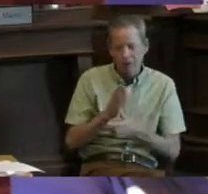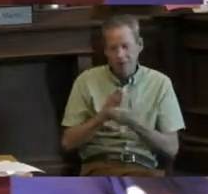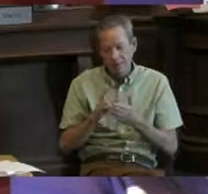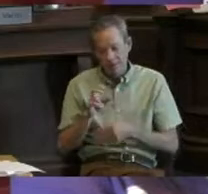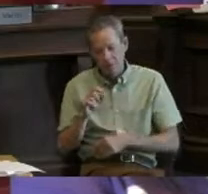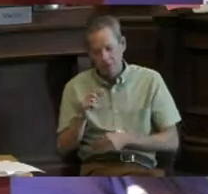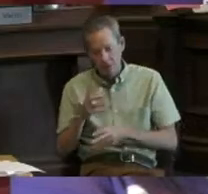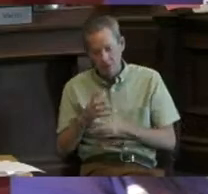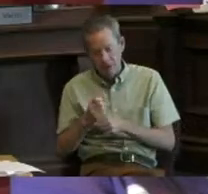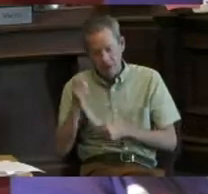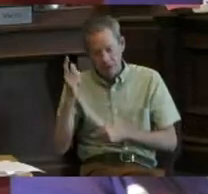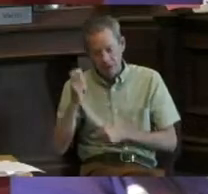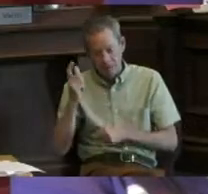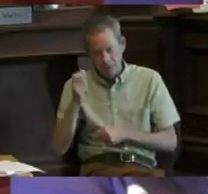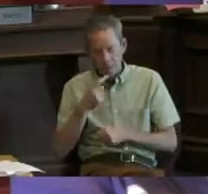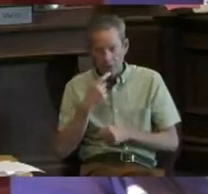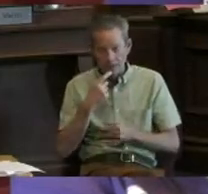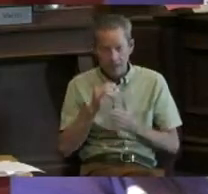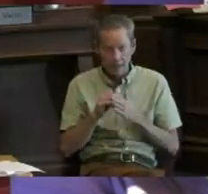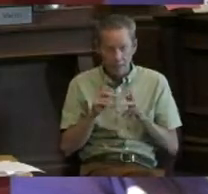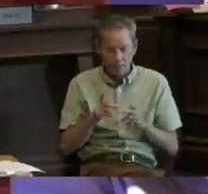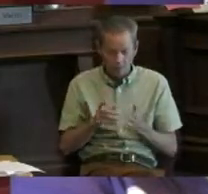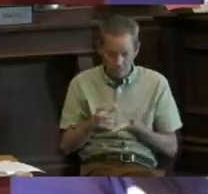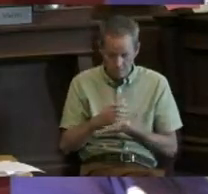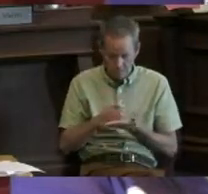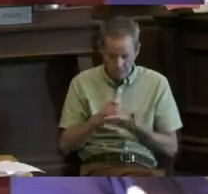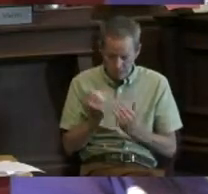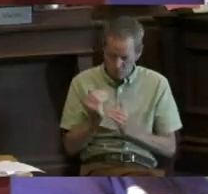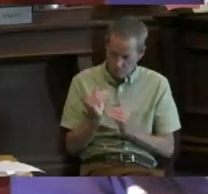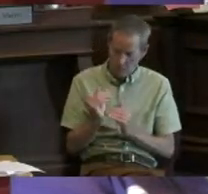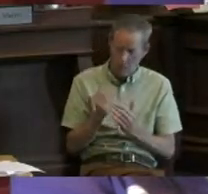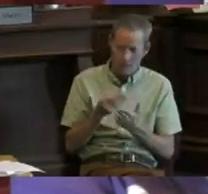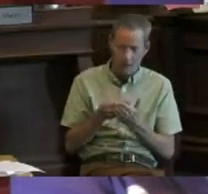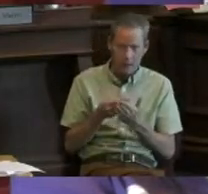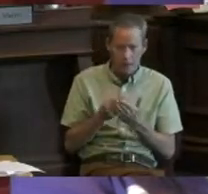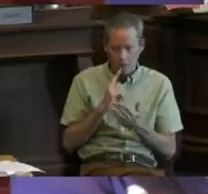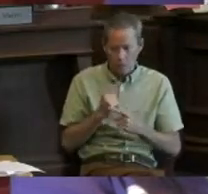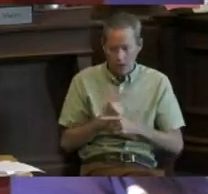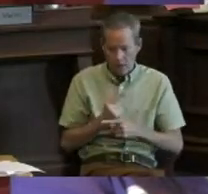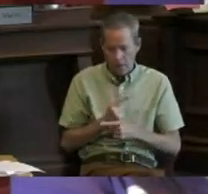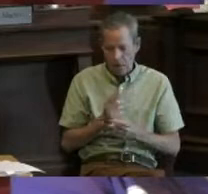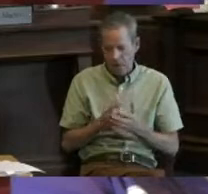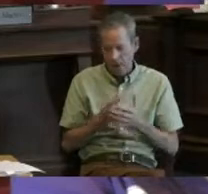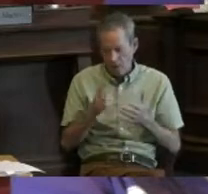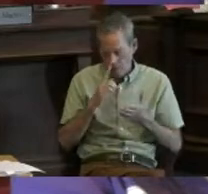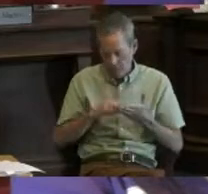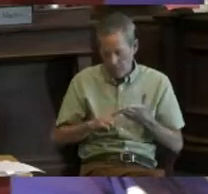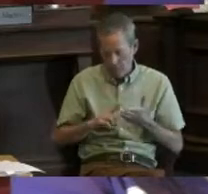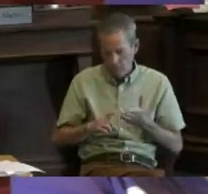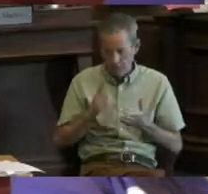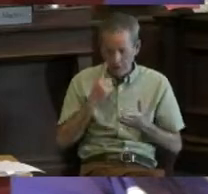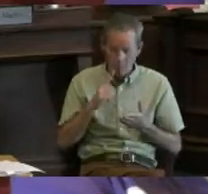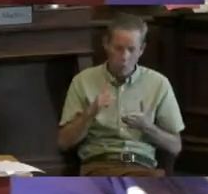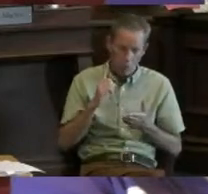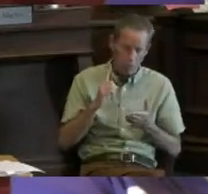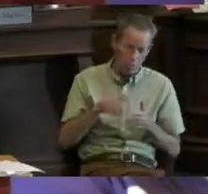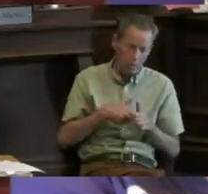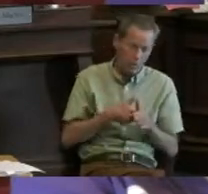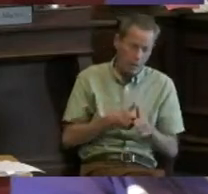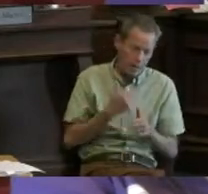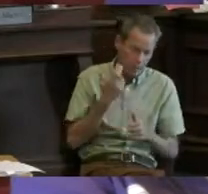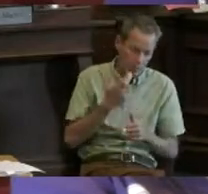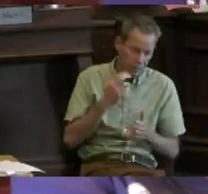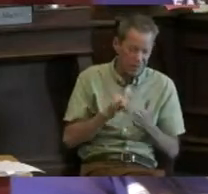really ensure that when we say this person makes this certain amount of income, that we're accurate for compliance reasons. And so that's really the